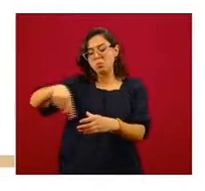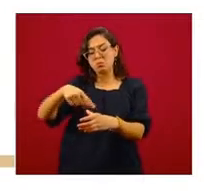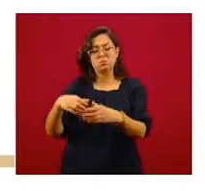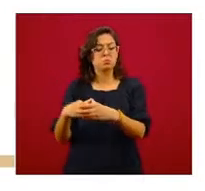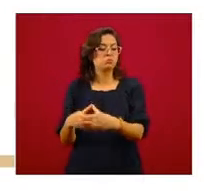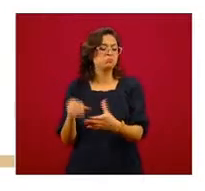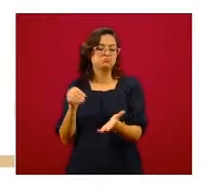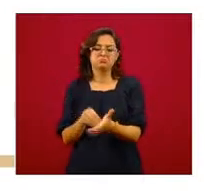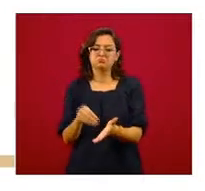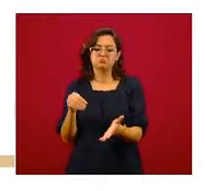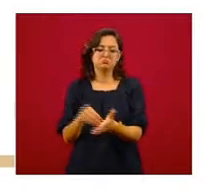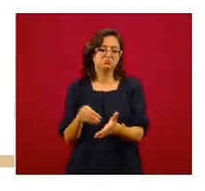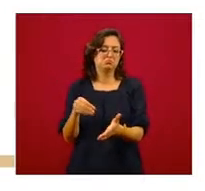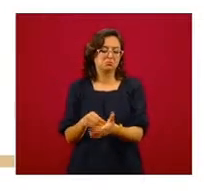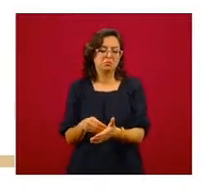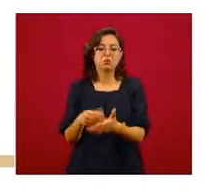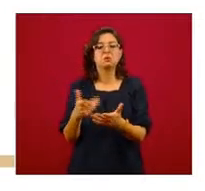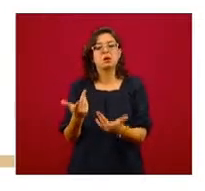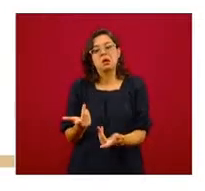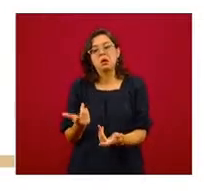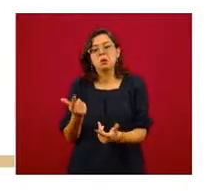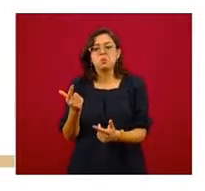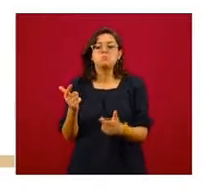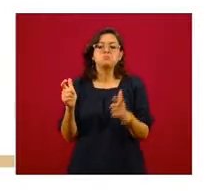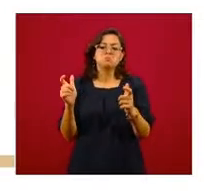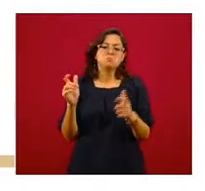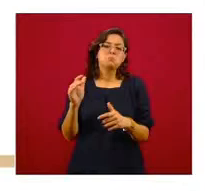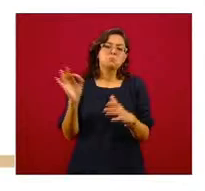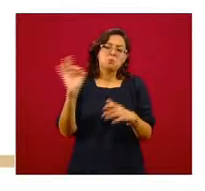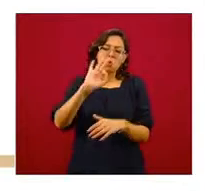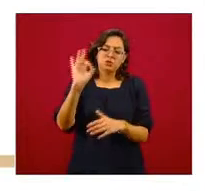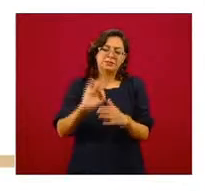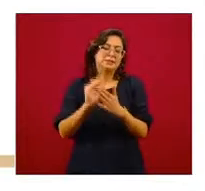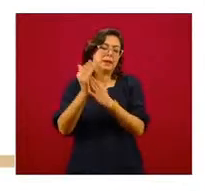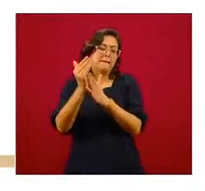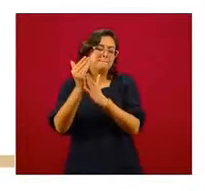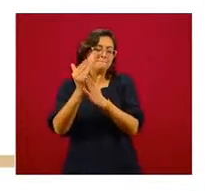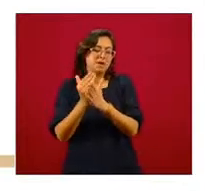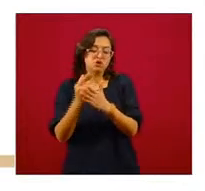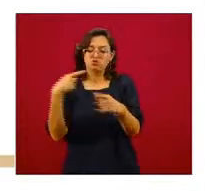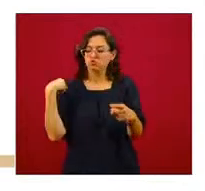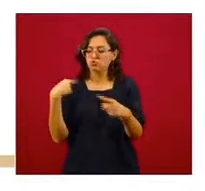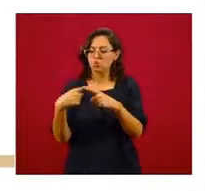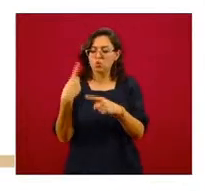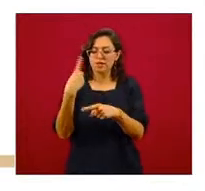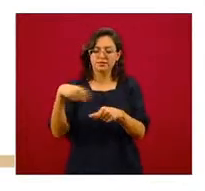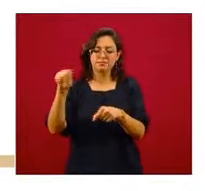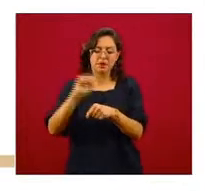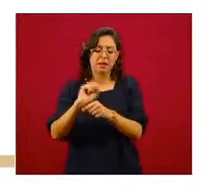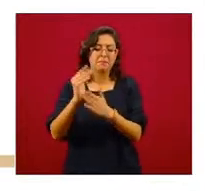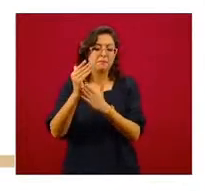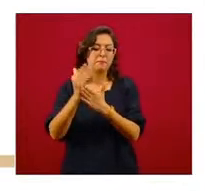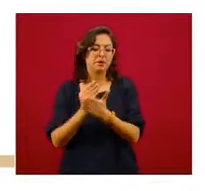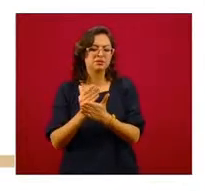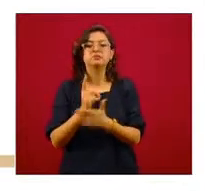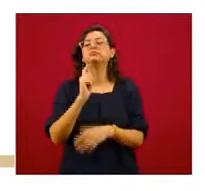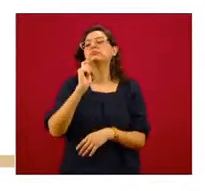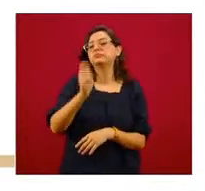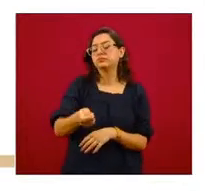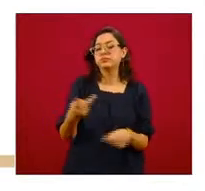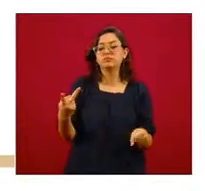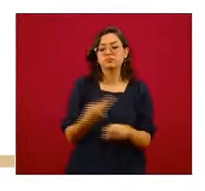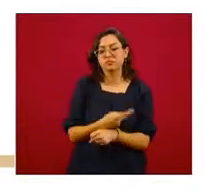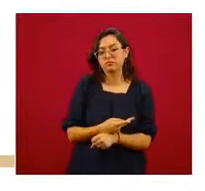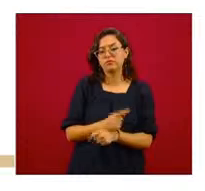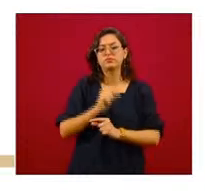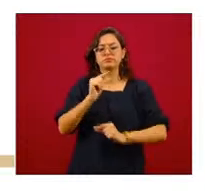18% of all cases, still remain, hence reducing certain percentage points throughout the